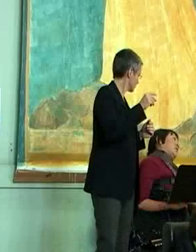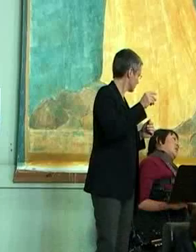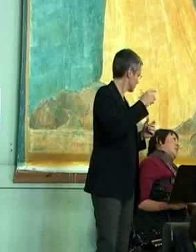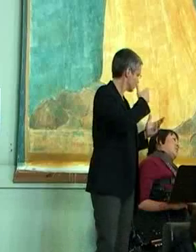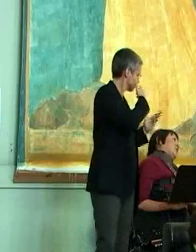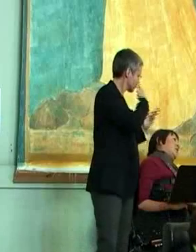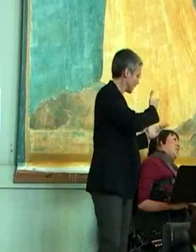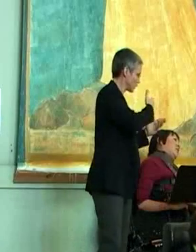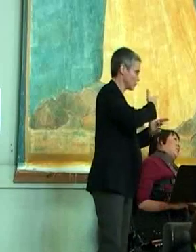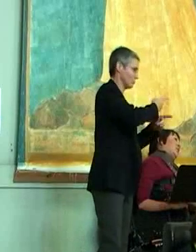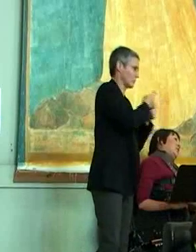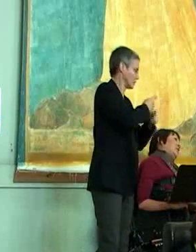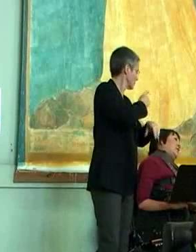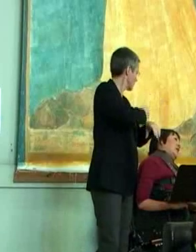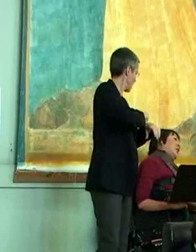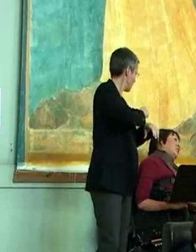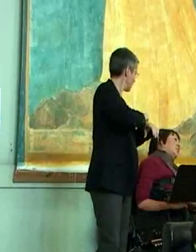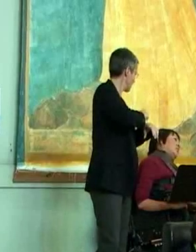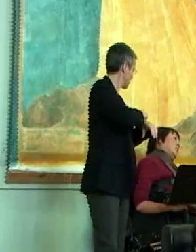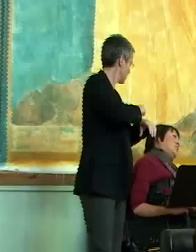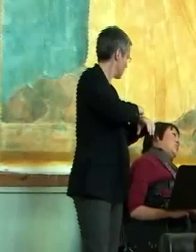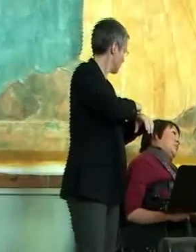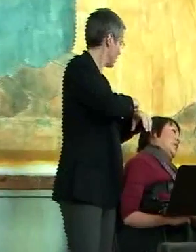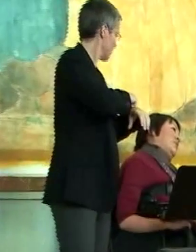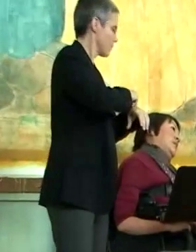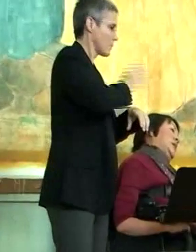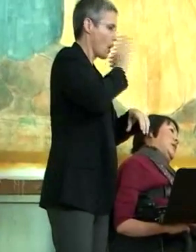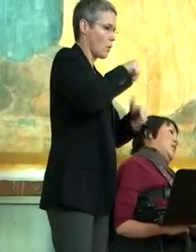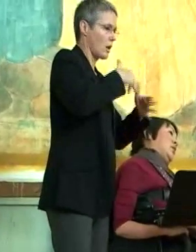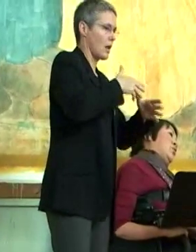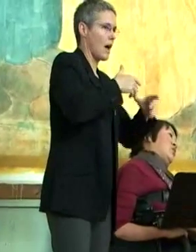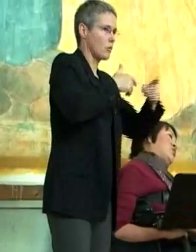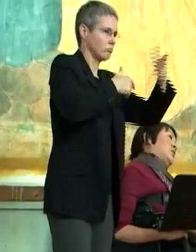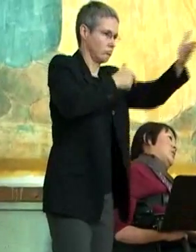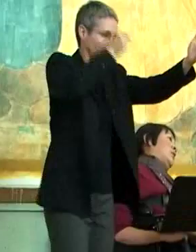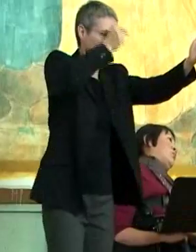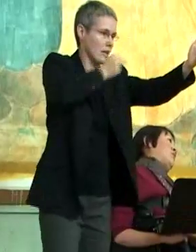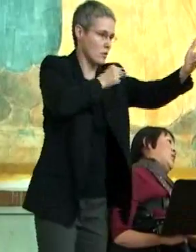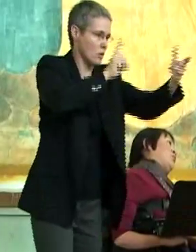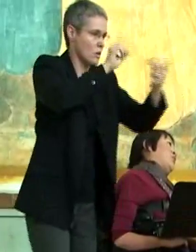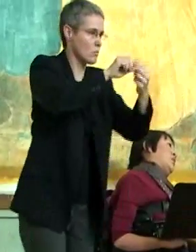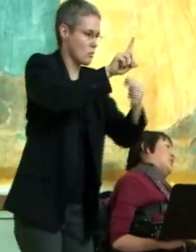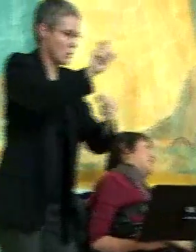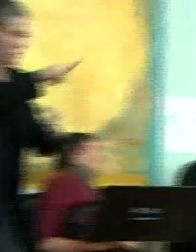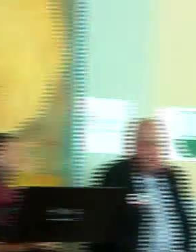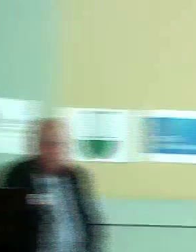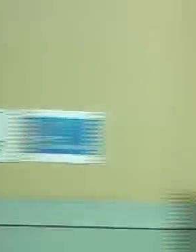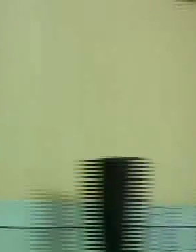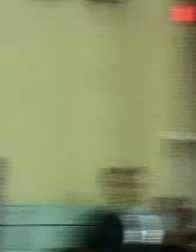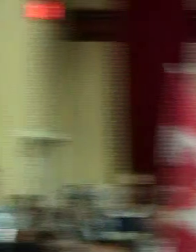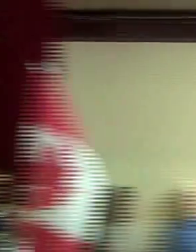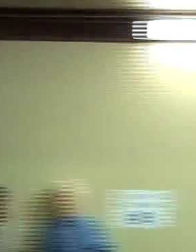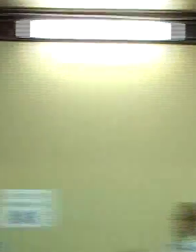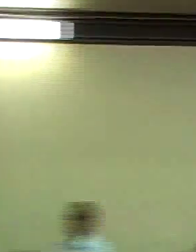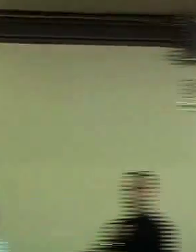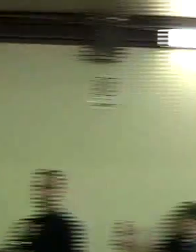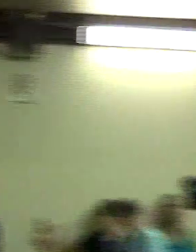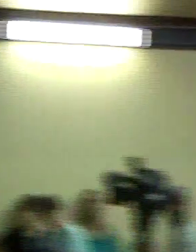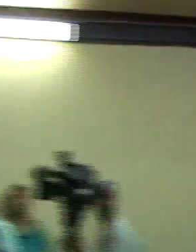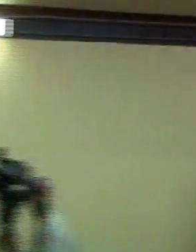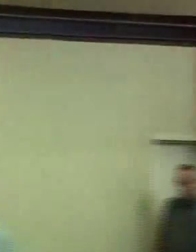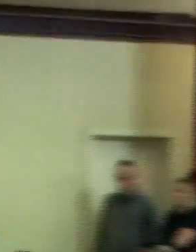very tight for time. I will allow Mr. Mikowski a question, and then we've got to move on.